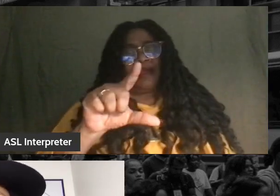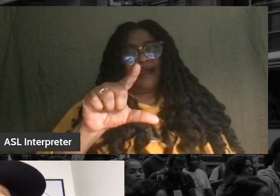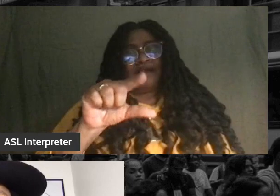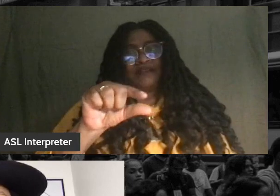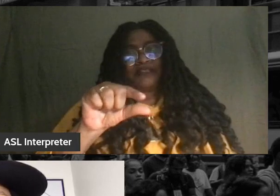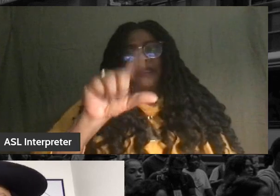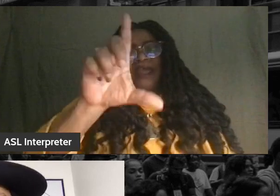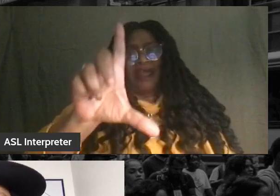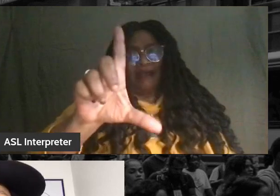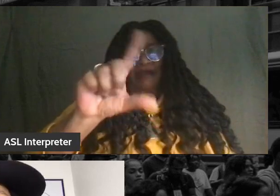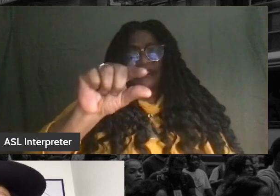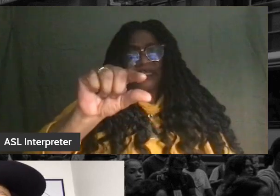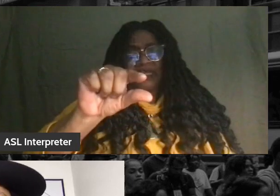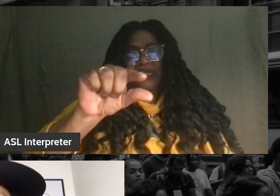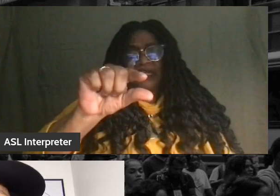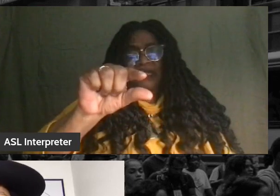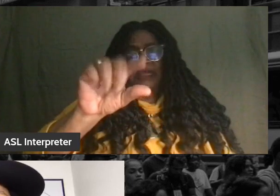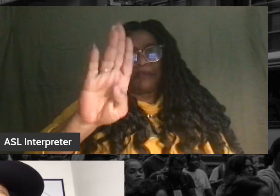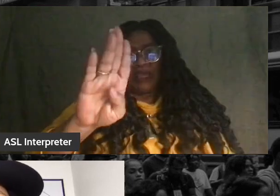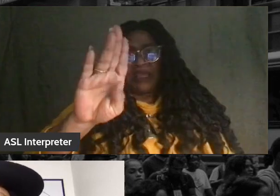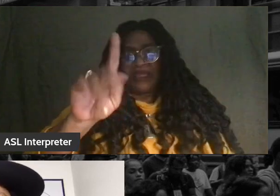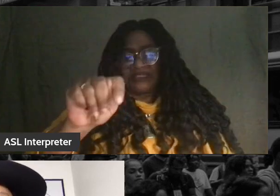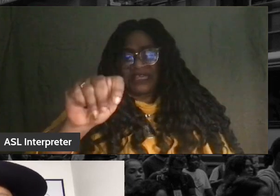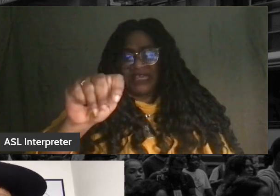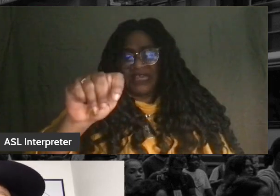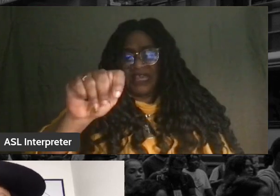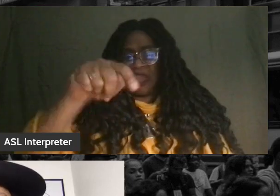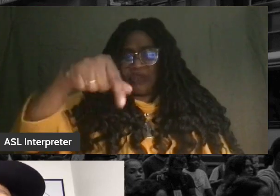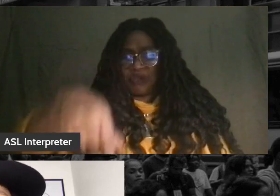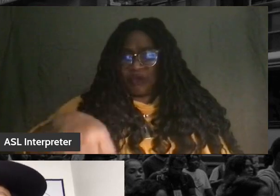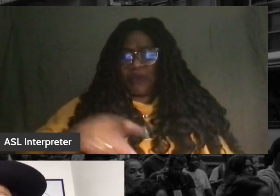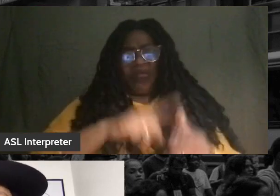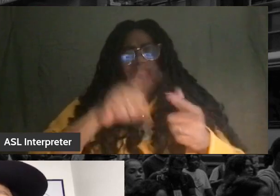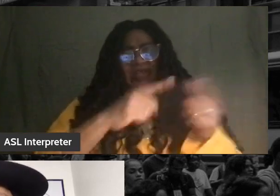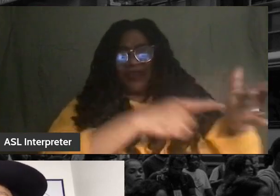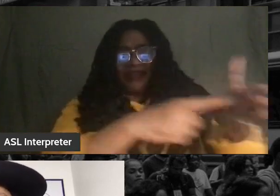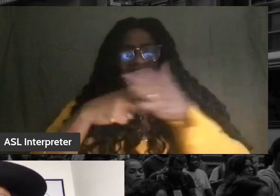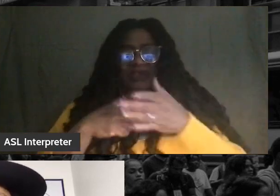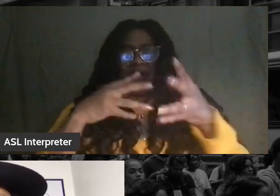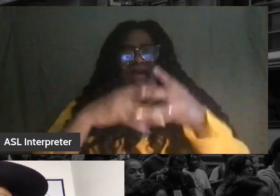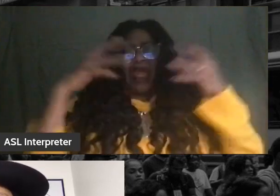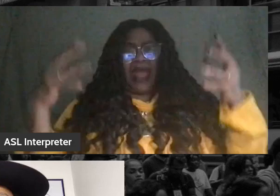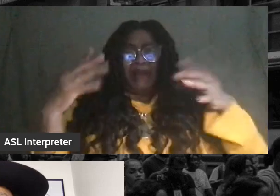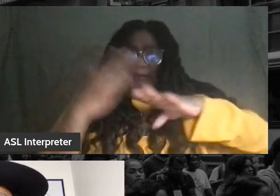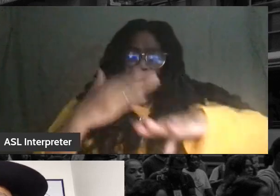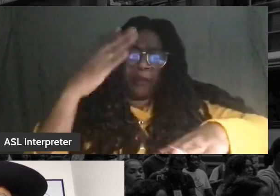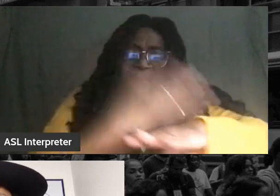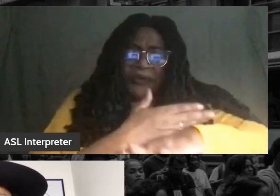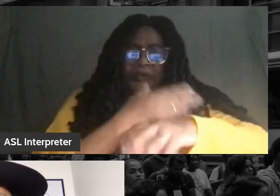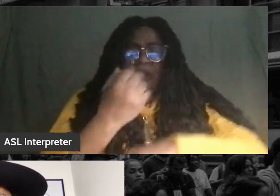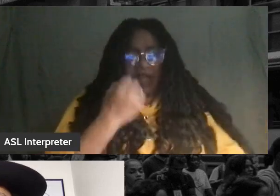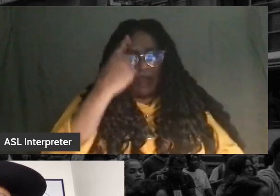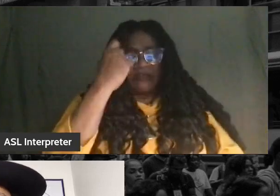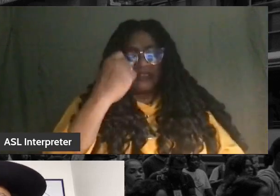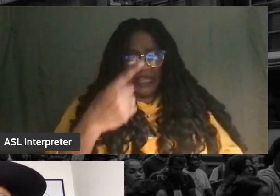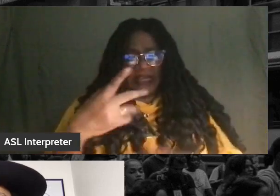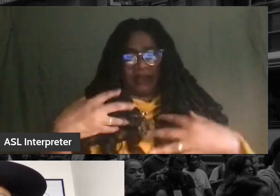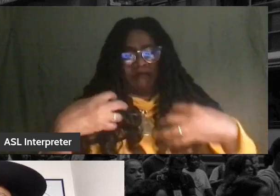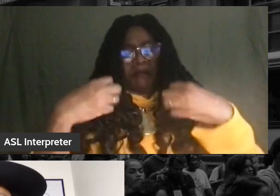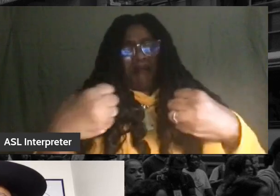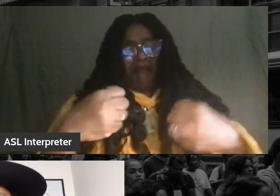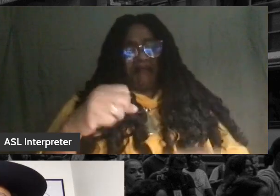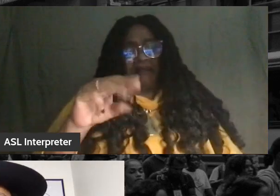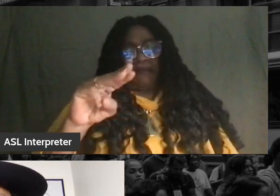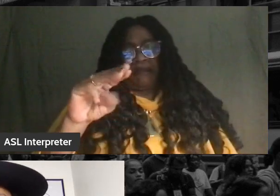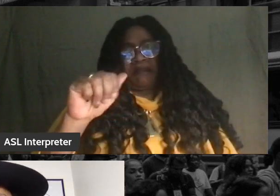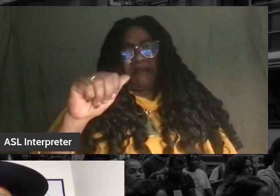the heterodominant and often hyper-masculine spaces that are barbershops. Yeah. And it was a great film. You